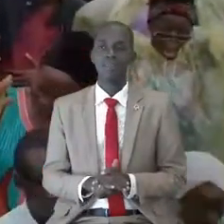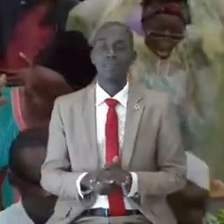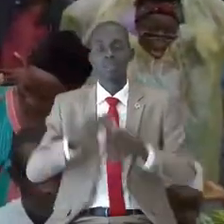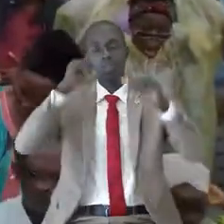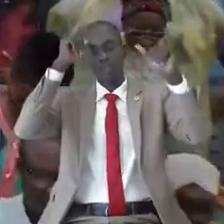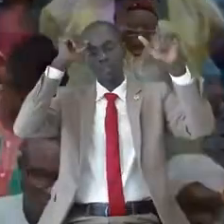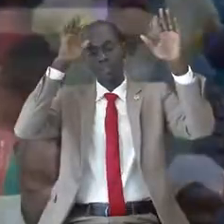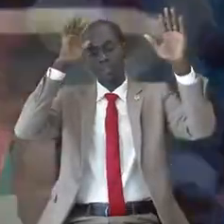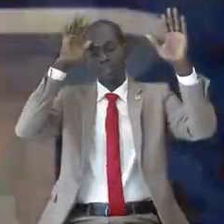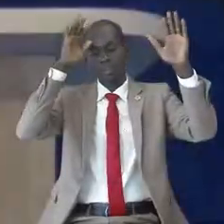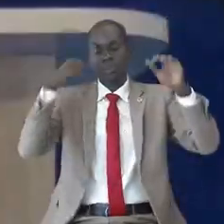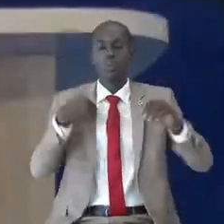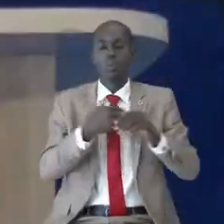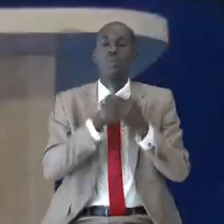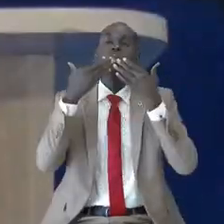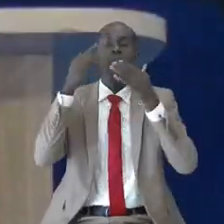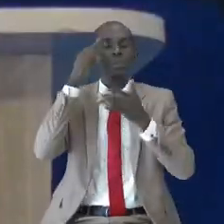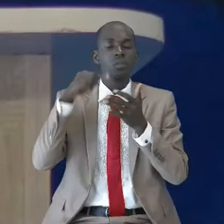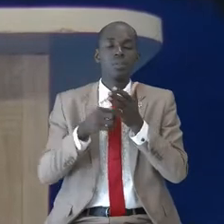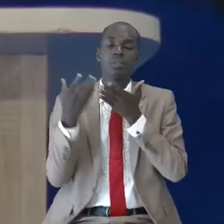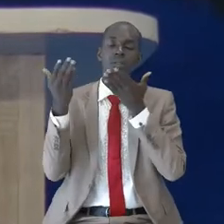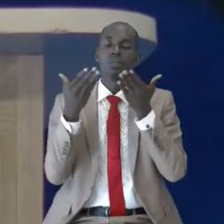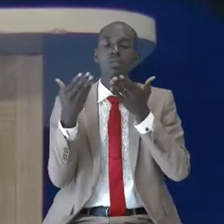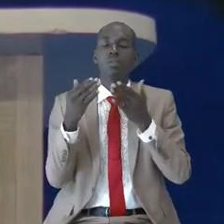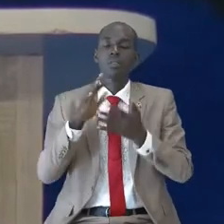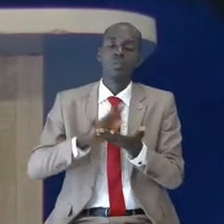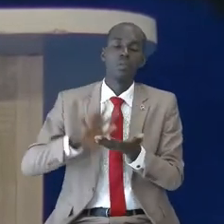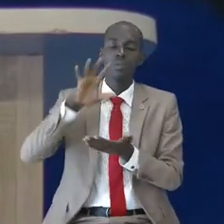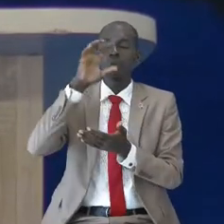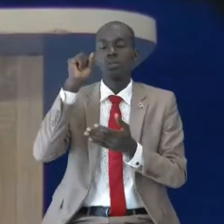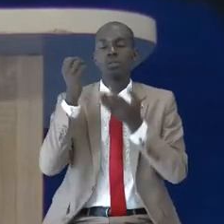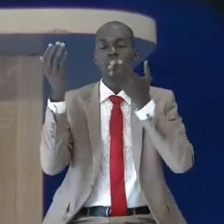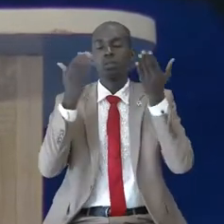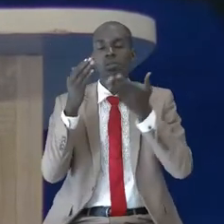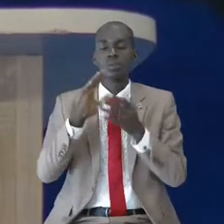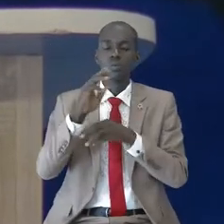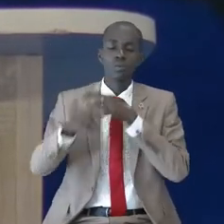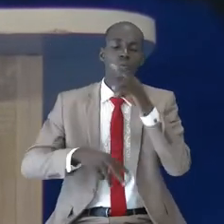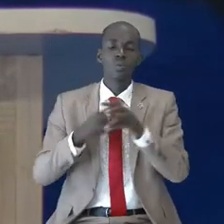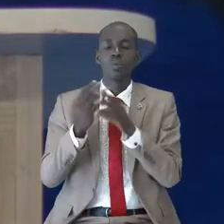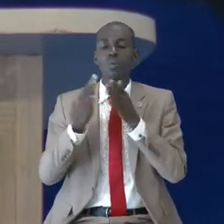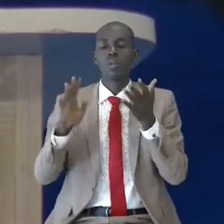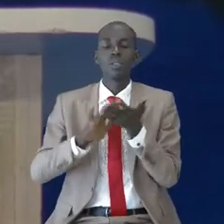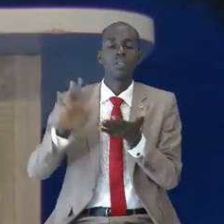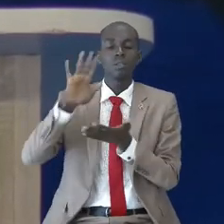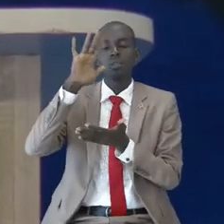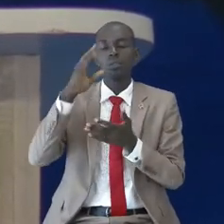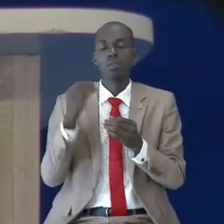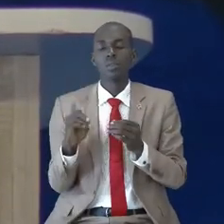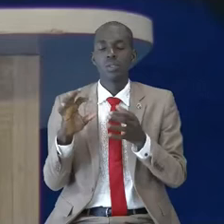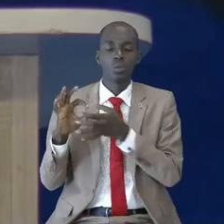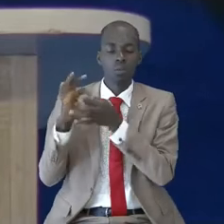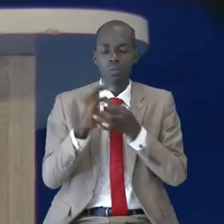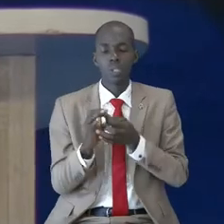Father, we thank you for this service. Glorious service, global service, combined service